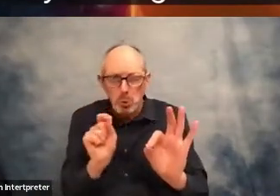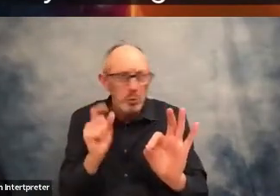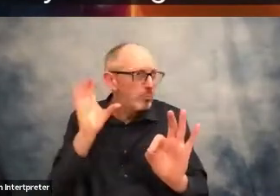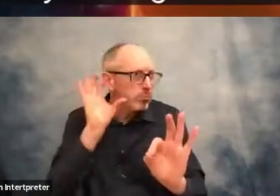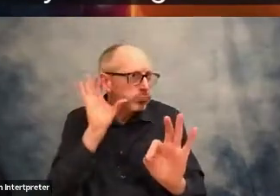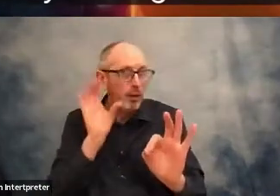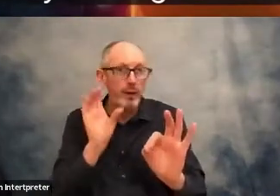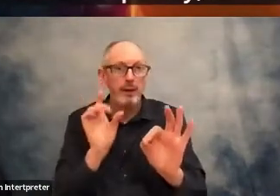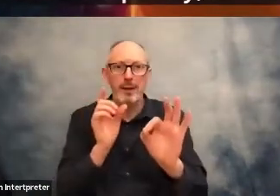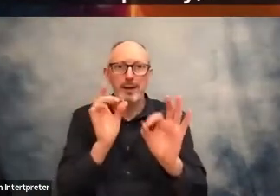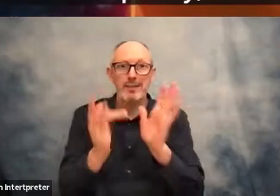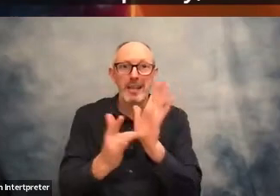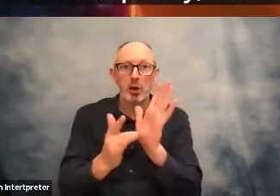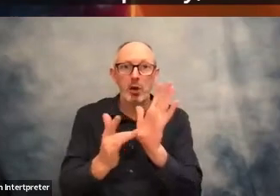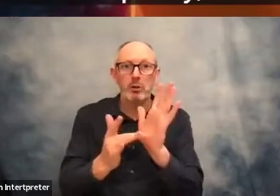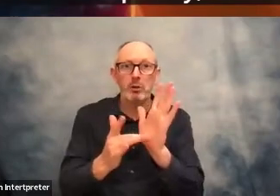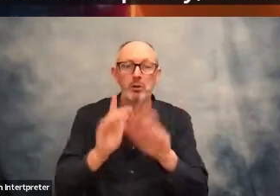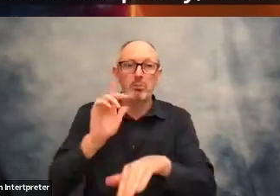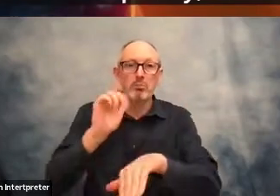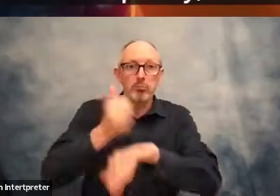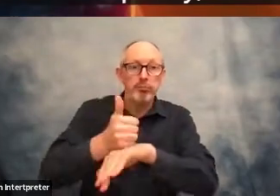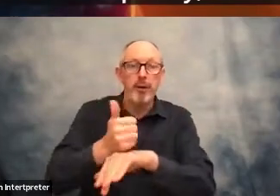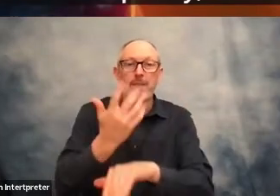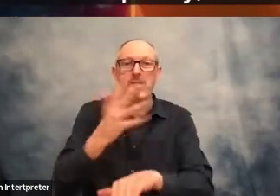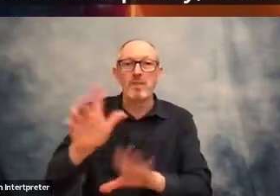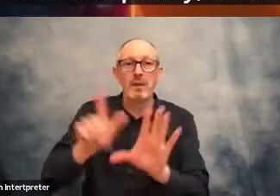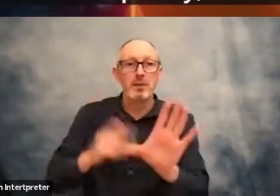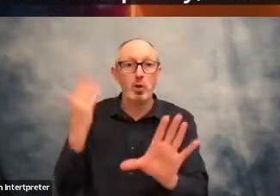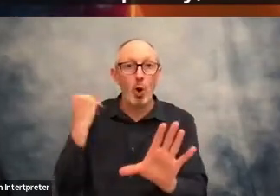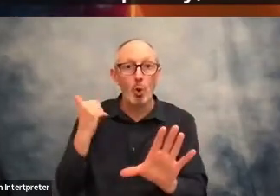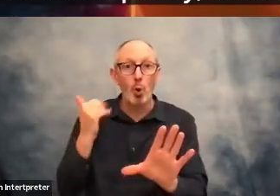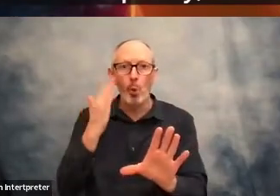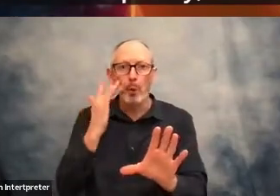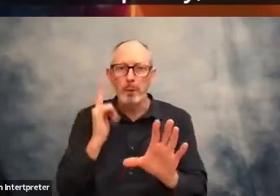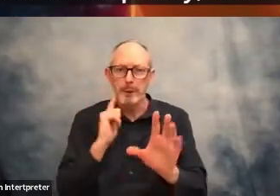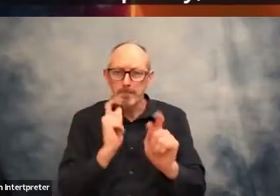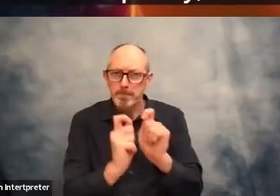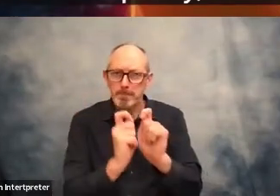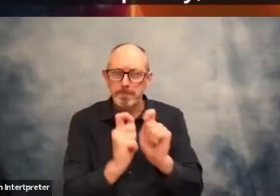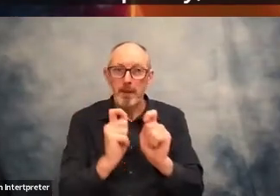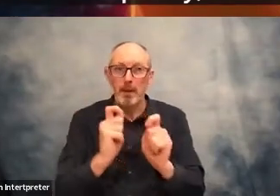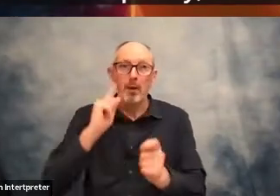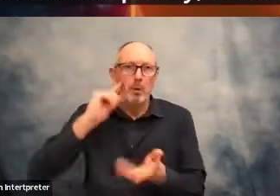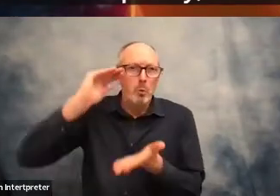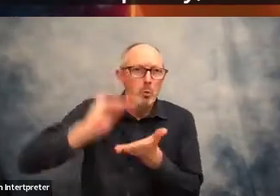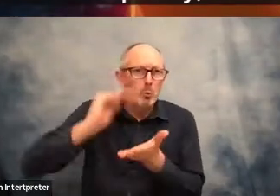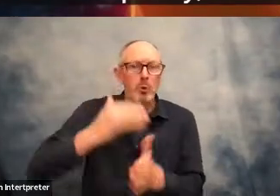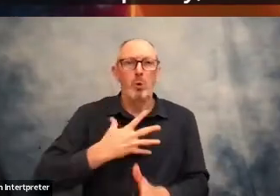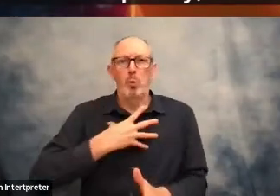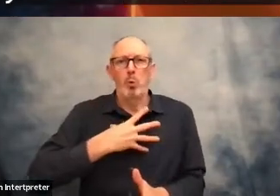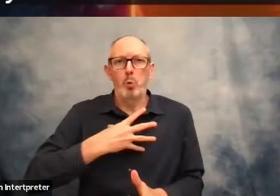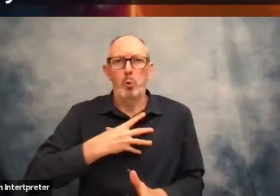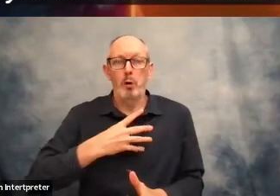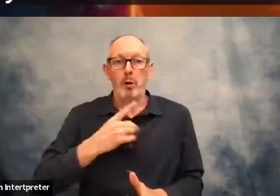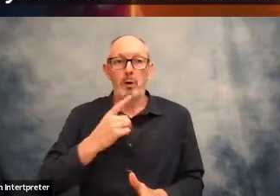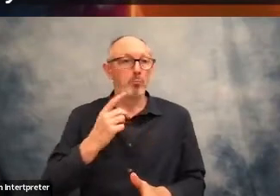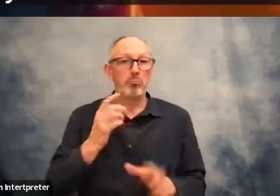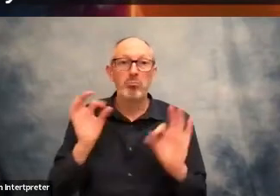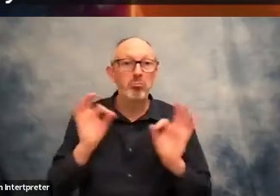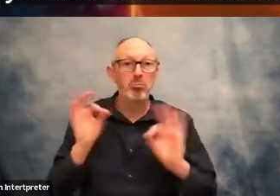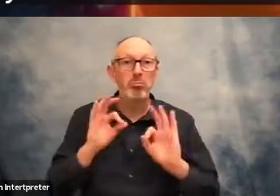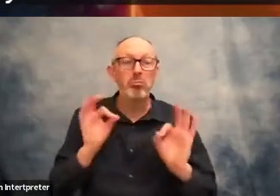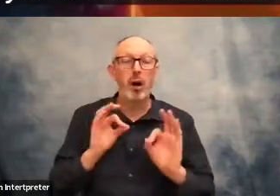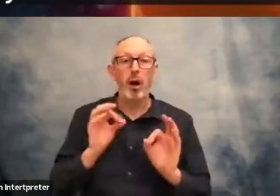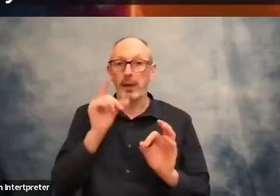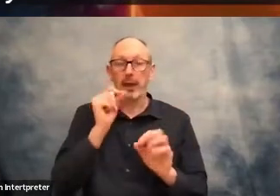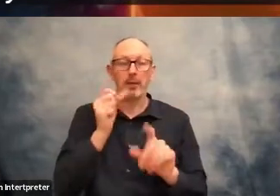When we miss fetal hypoxia, the cost is not abstract. It can mean brain injury, cerebral palsy, and a family's future changed